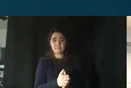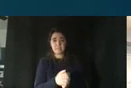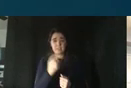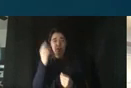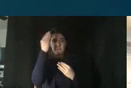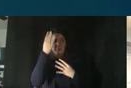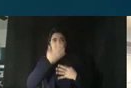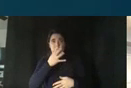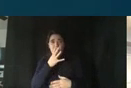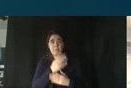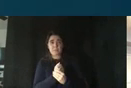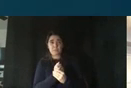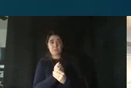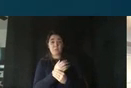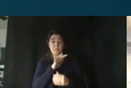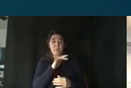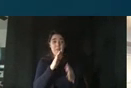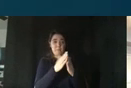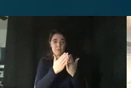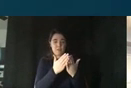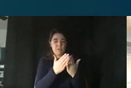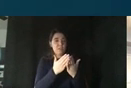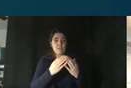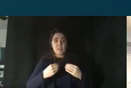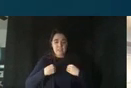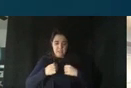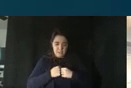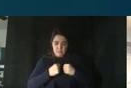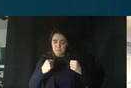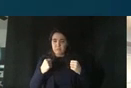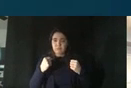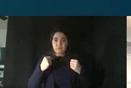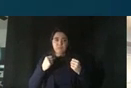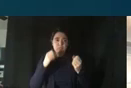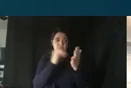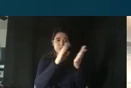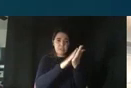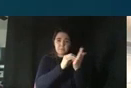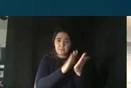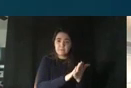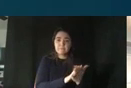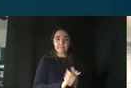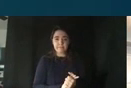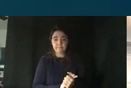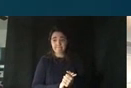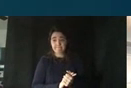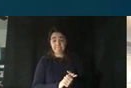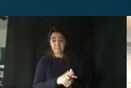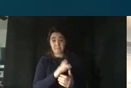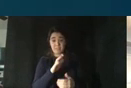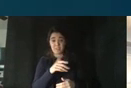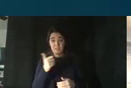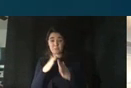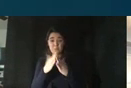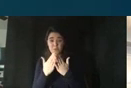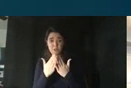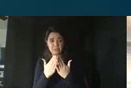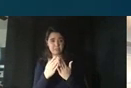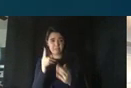had to get it out. Sally Ride, my book, it's not fiction, but it was my way of contributing